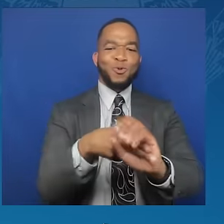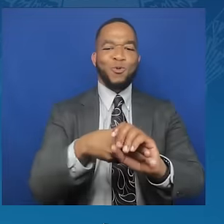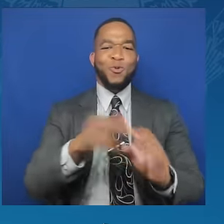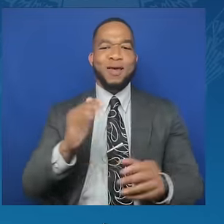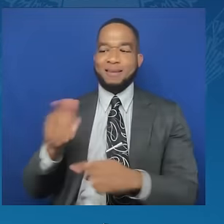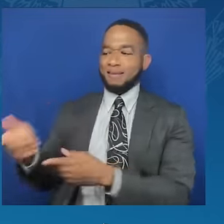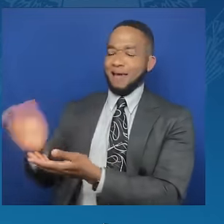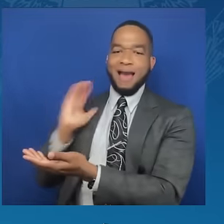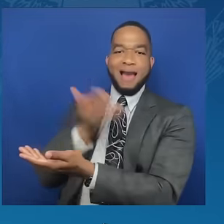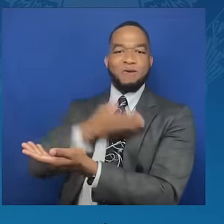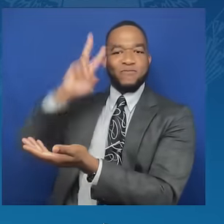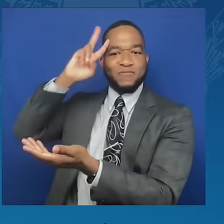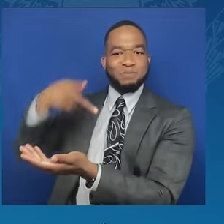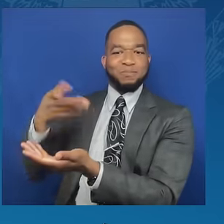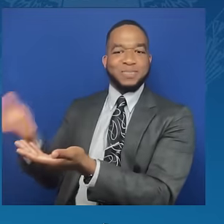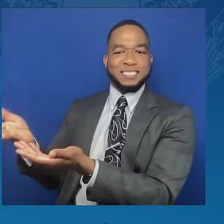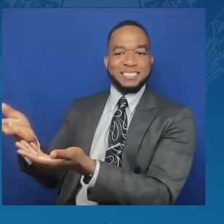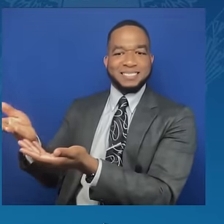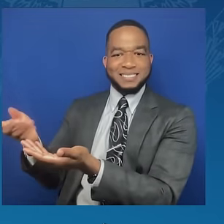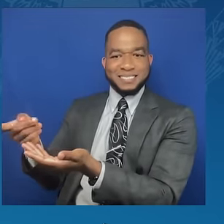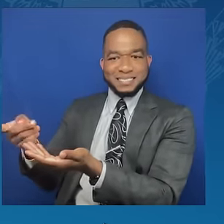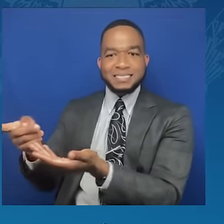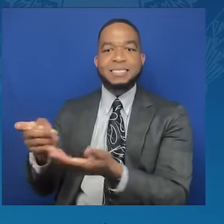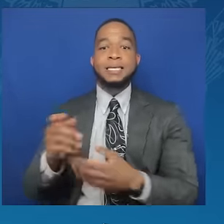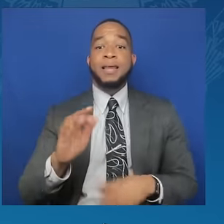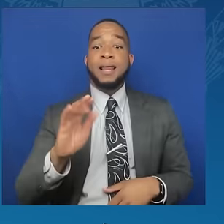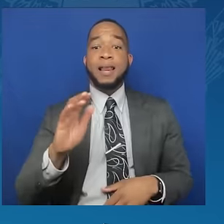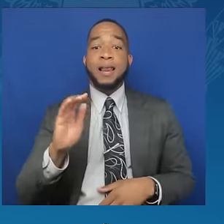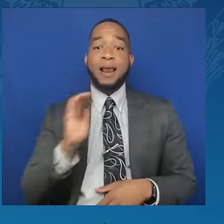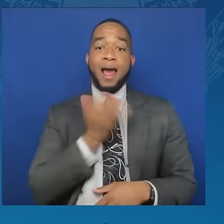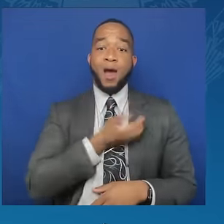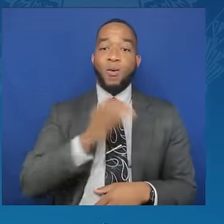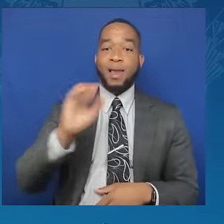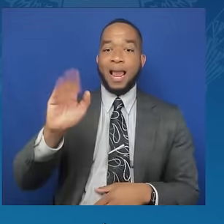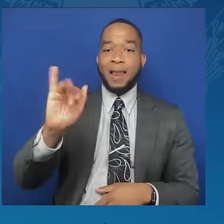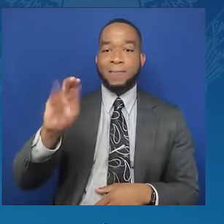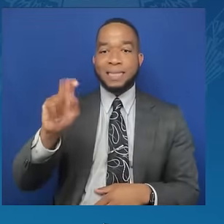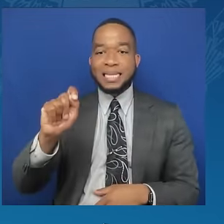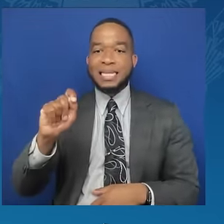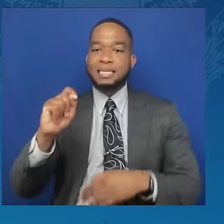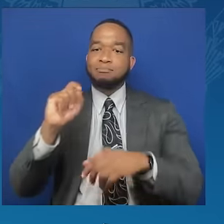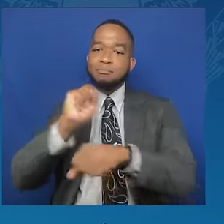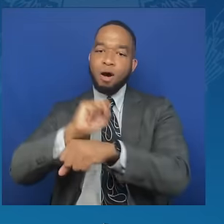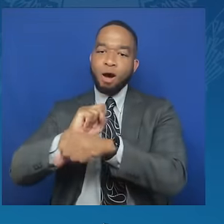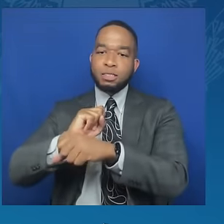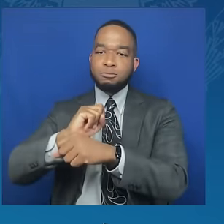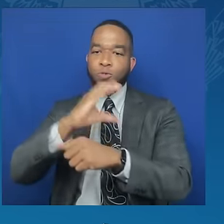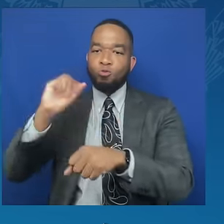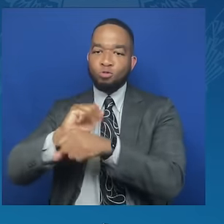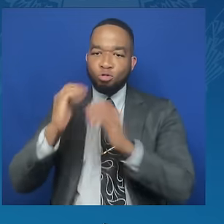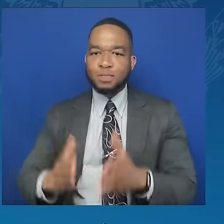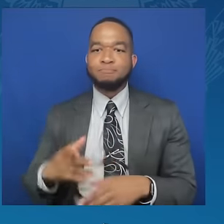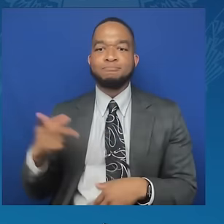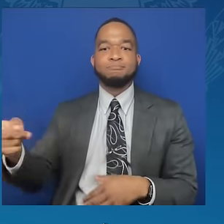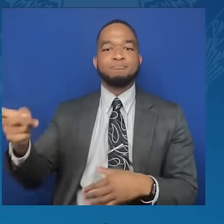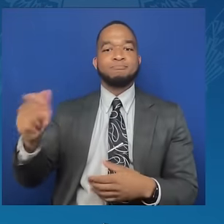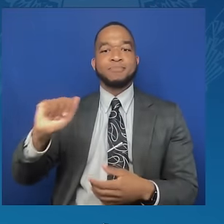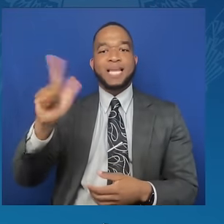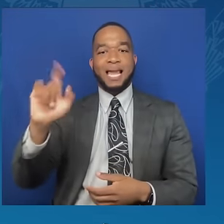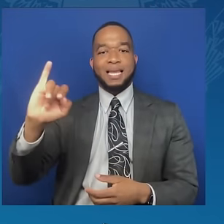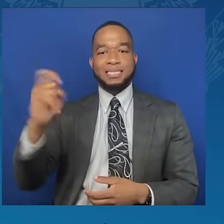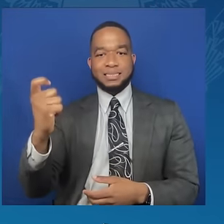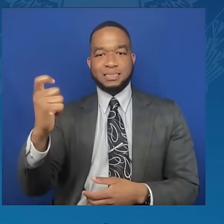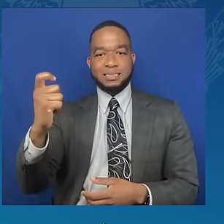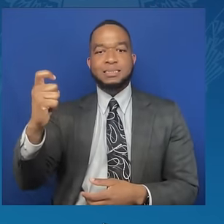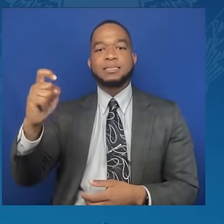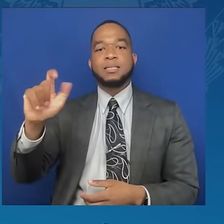cabinet colleagues, the Beamans, Alexis, LaWanda, Jordan, and our many distinguished guests